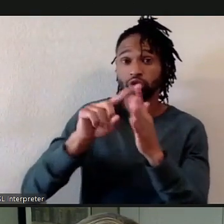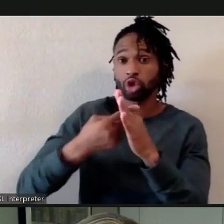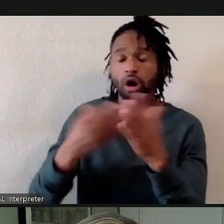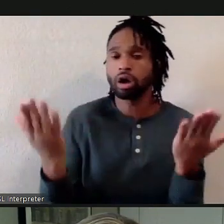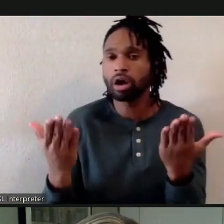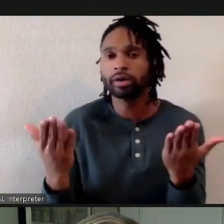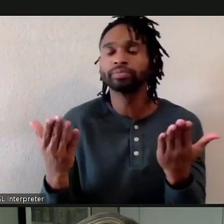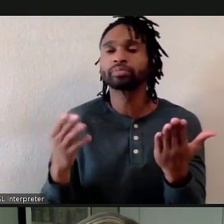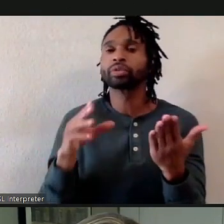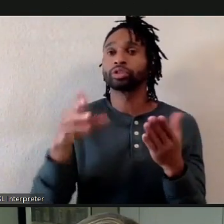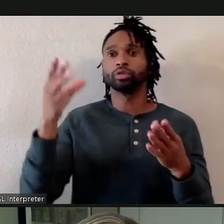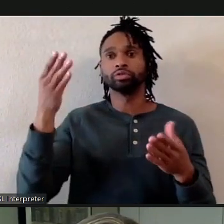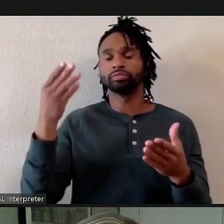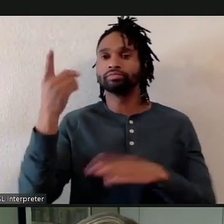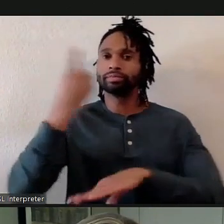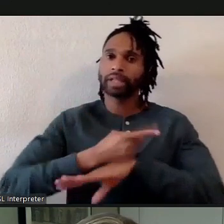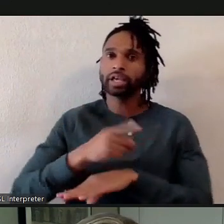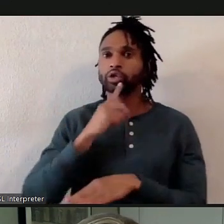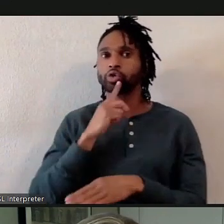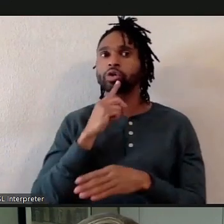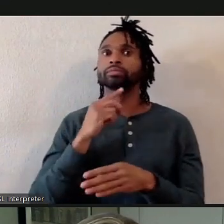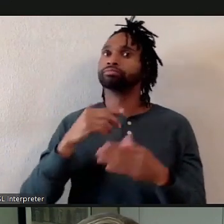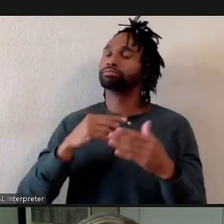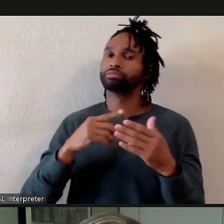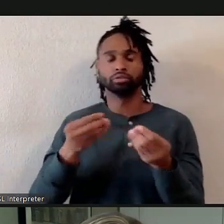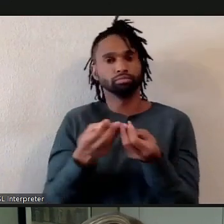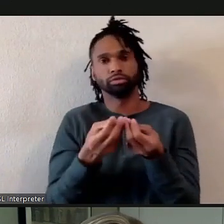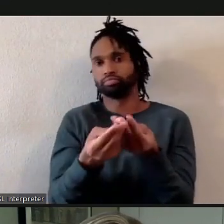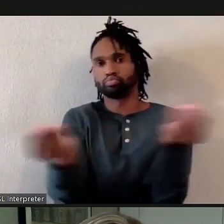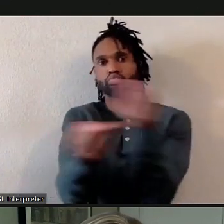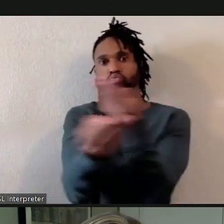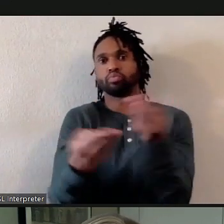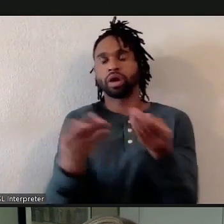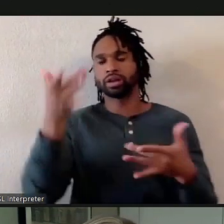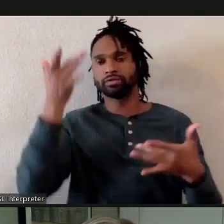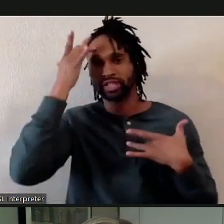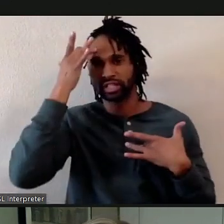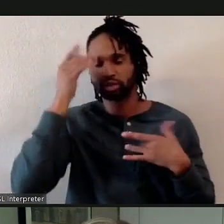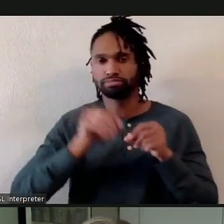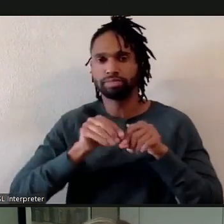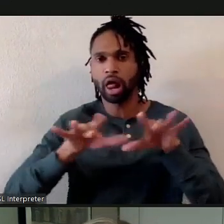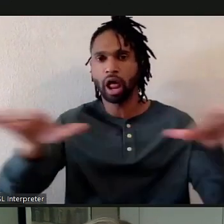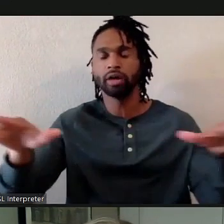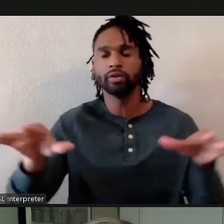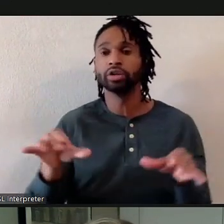days where you're maximally spreading the virus. So this